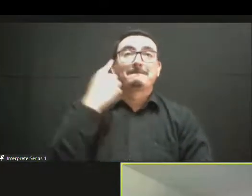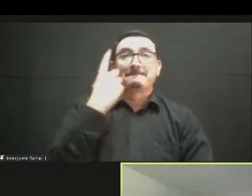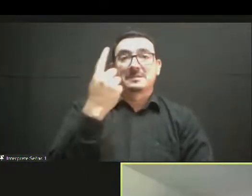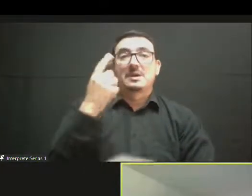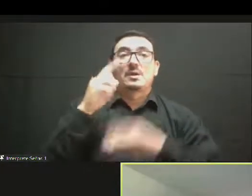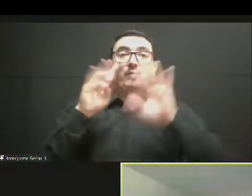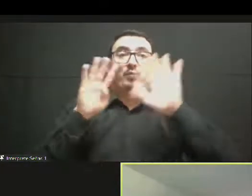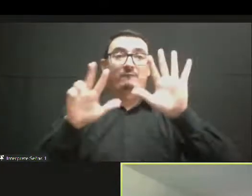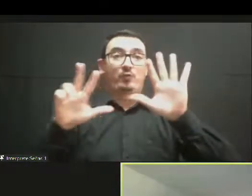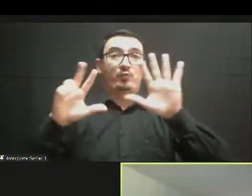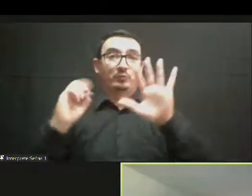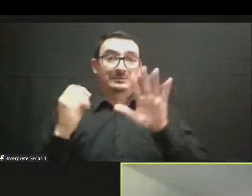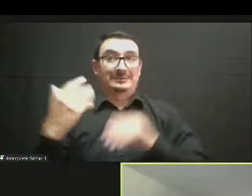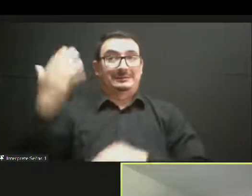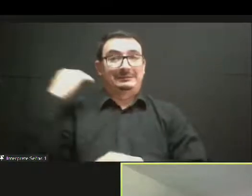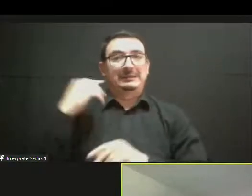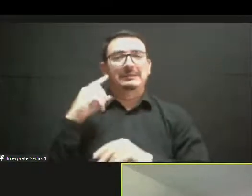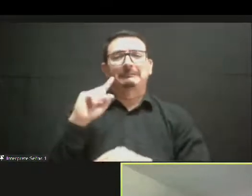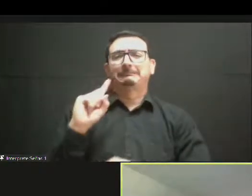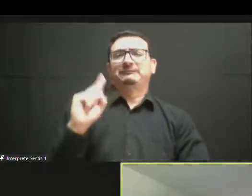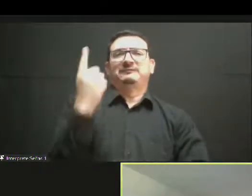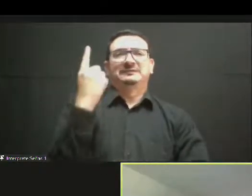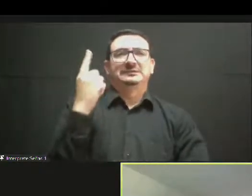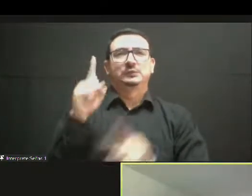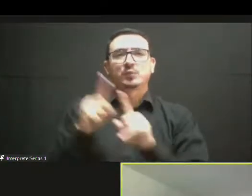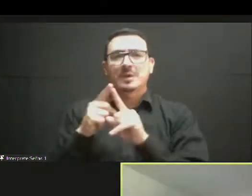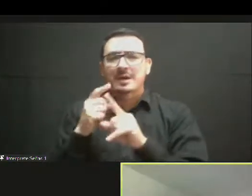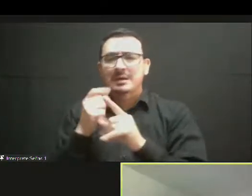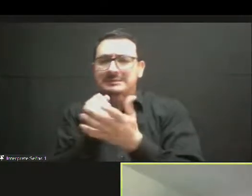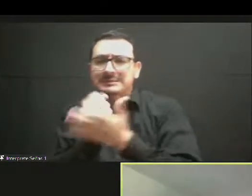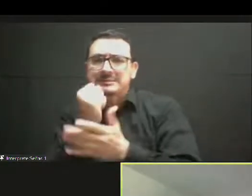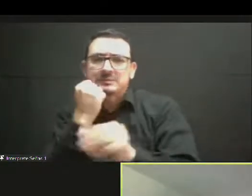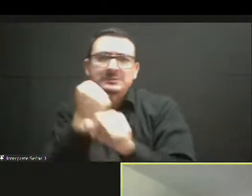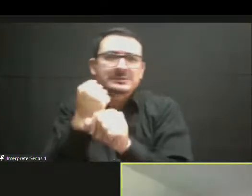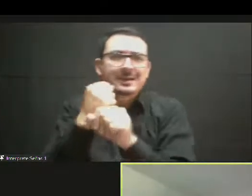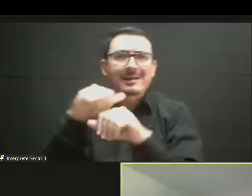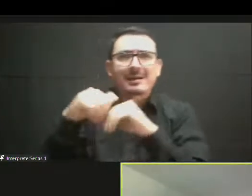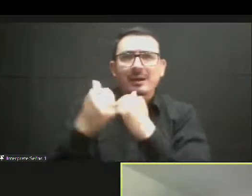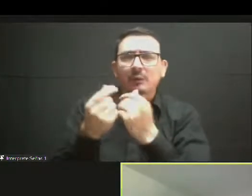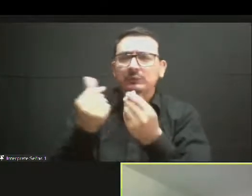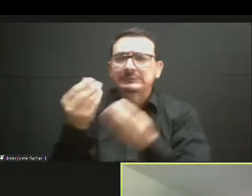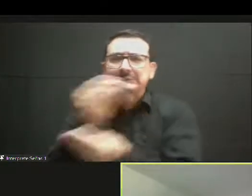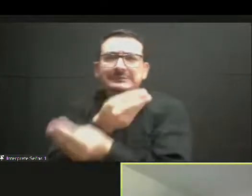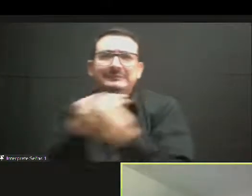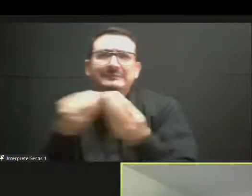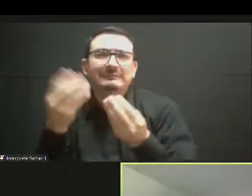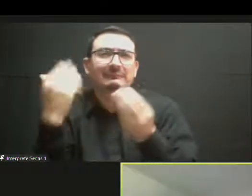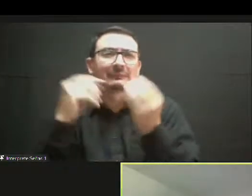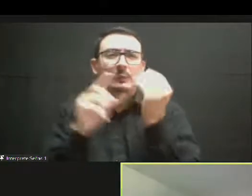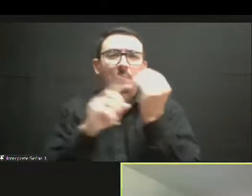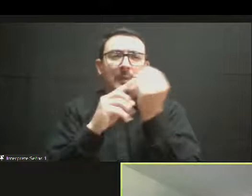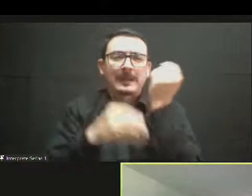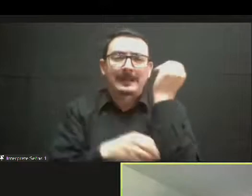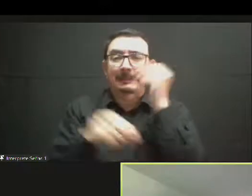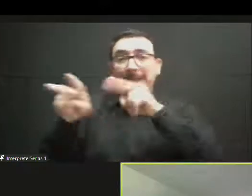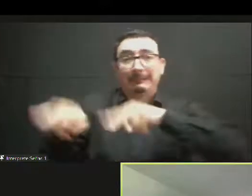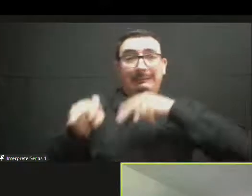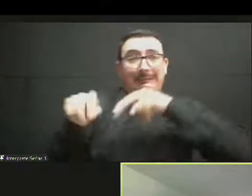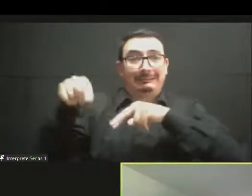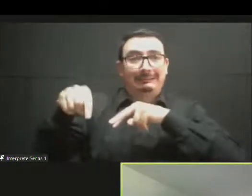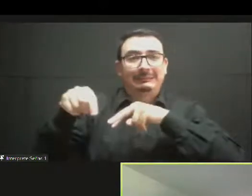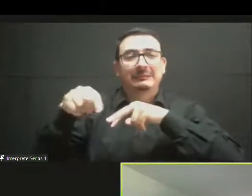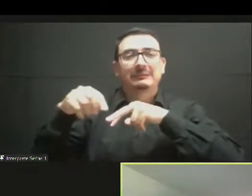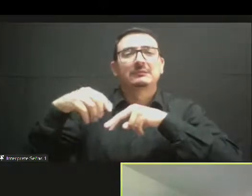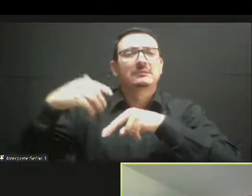fundamentals of our economy that was actually based on agriculture economy. And by then, the decision of the country was to focus on what